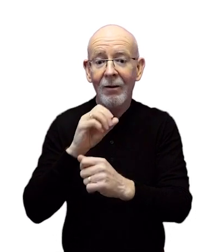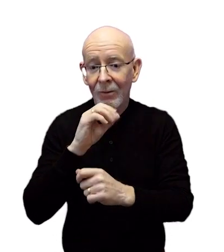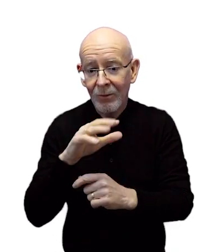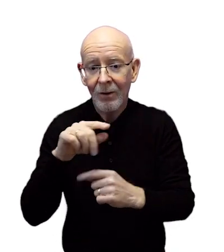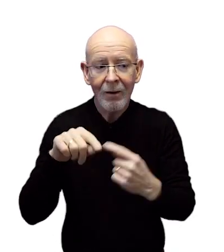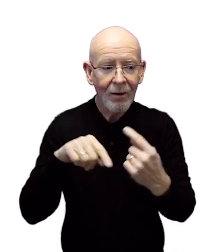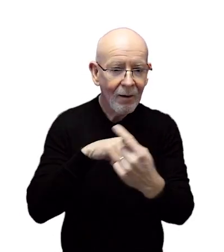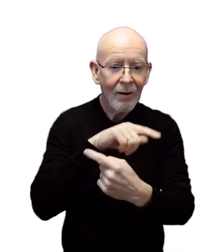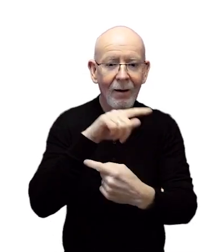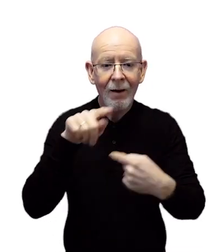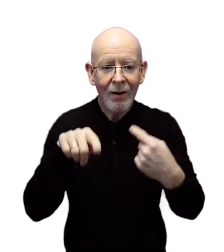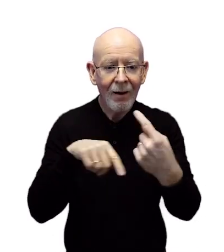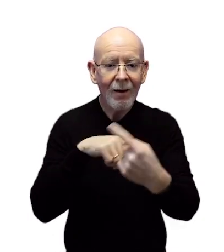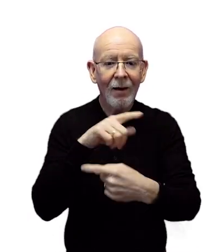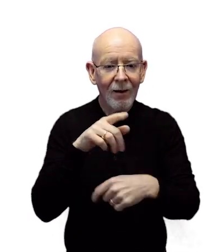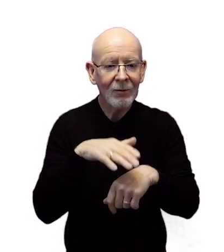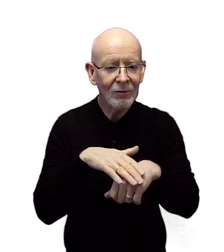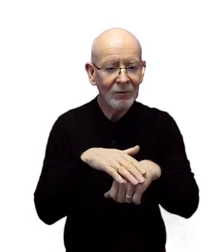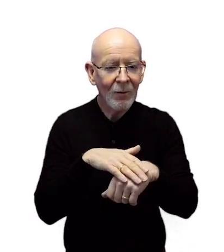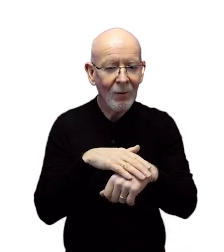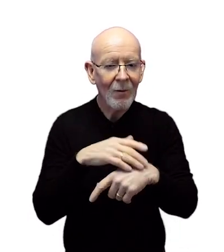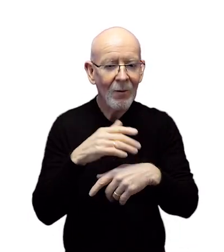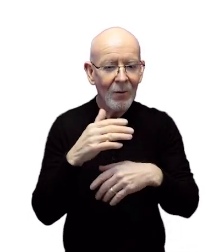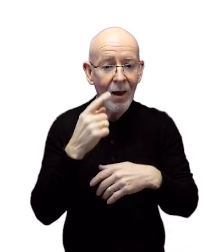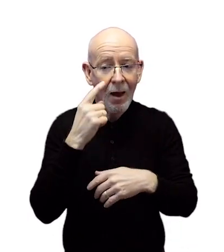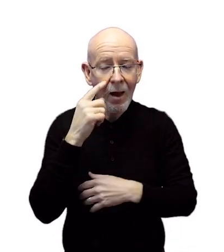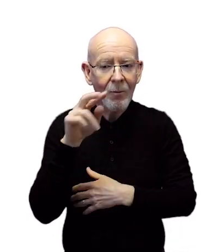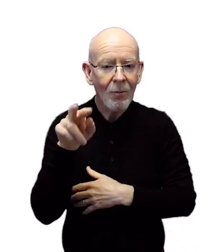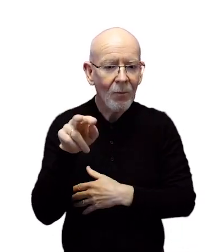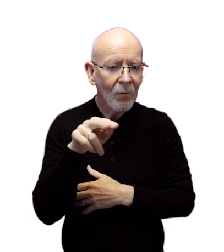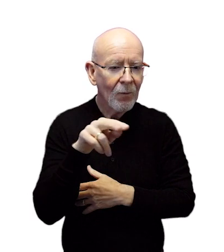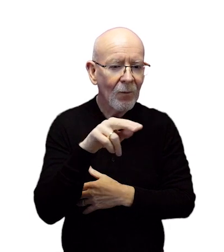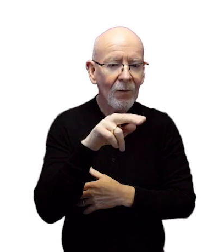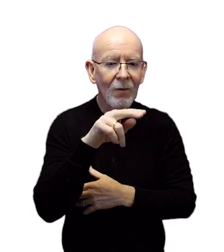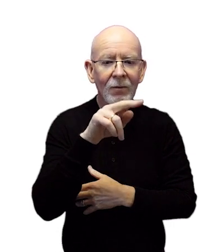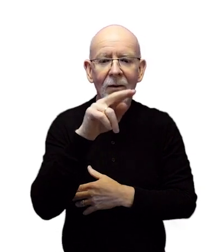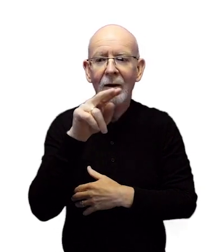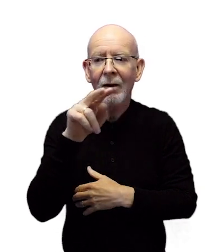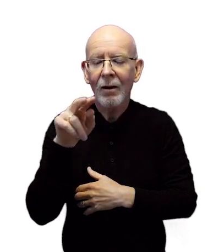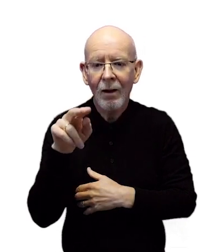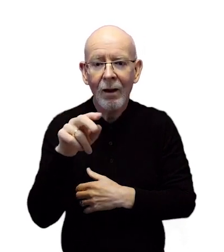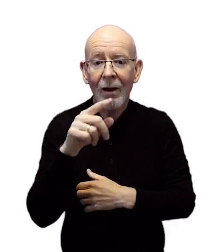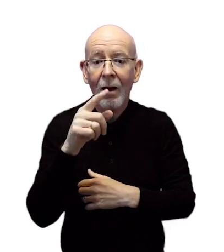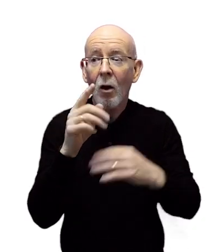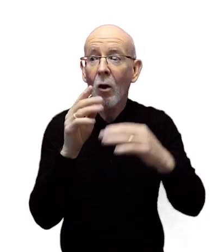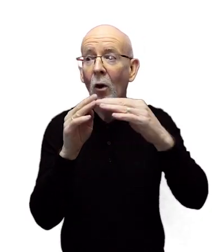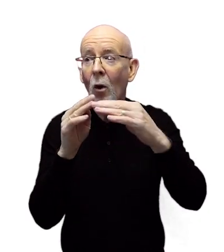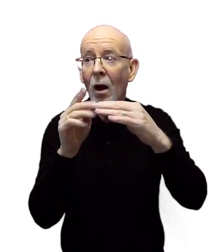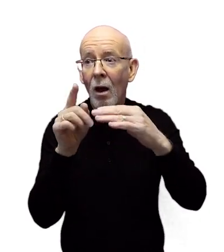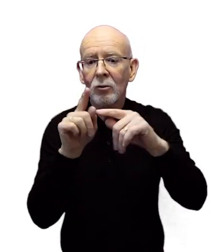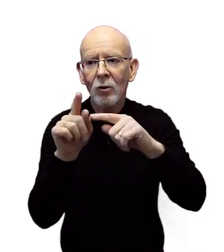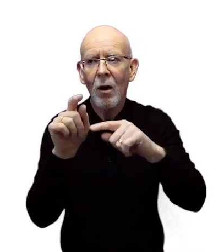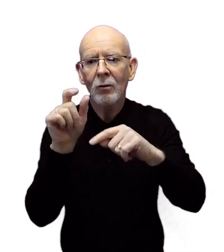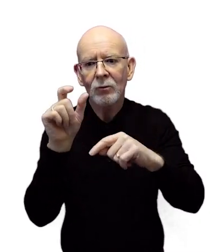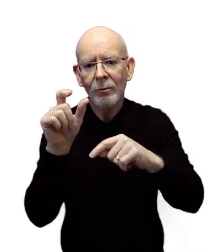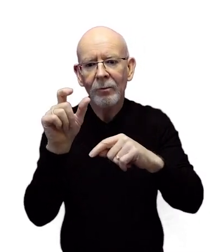rhythm, gently slow the speed that your eyes move around the rectangle, taking a little pause at each corner if you can